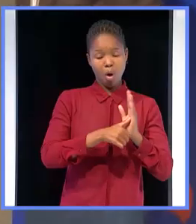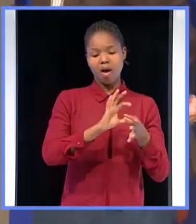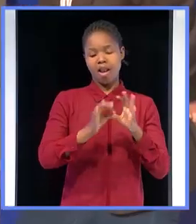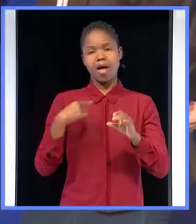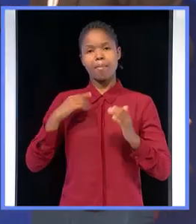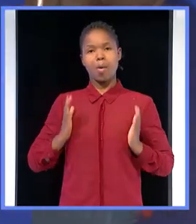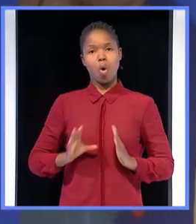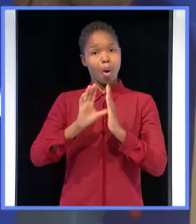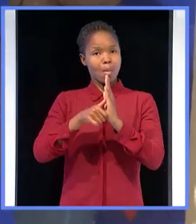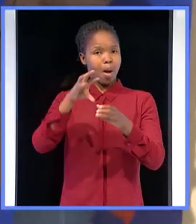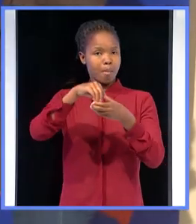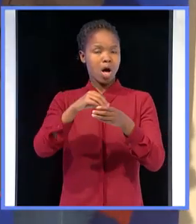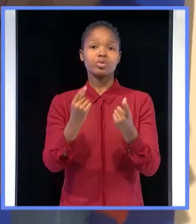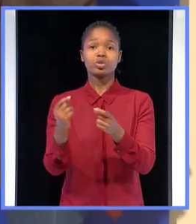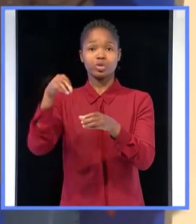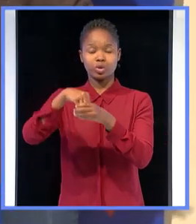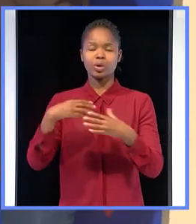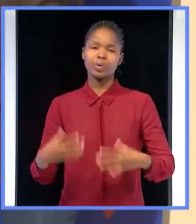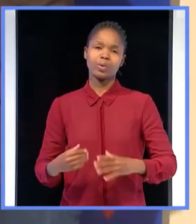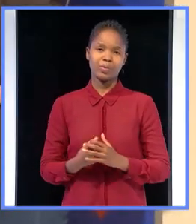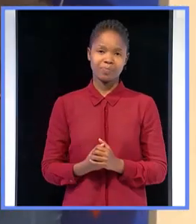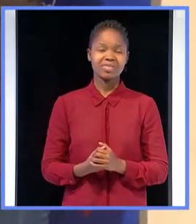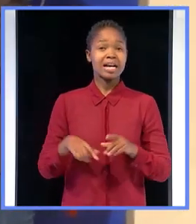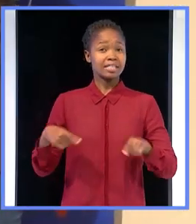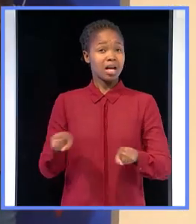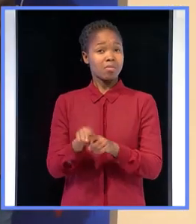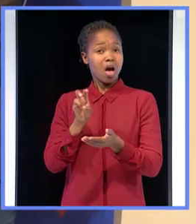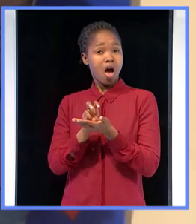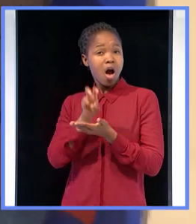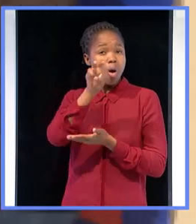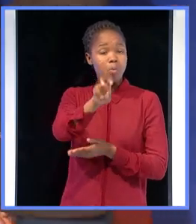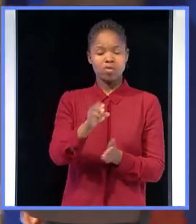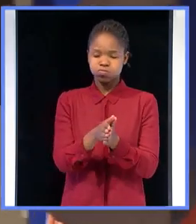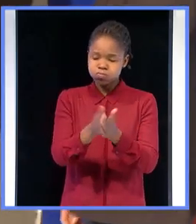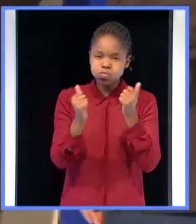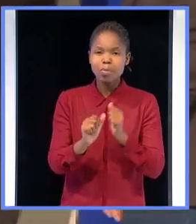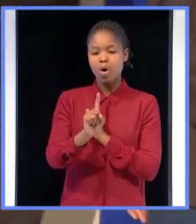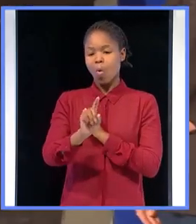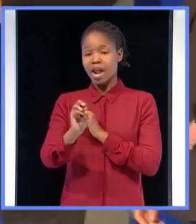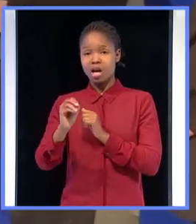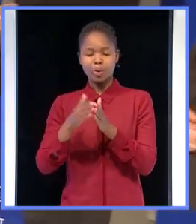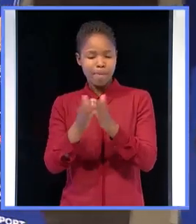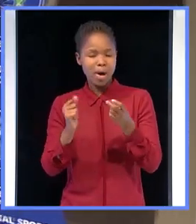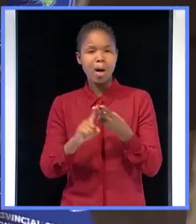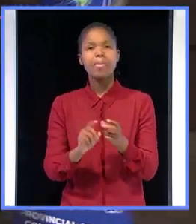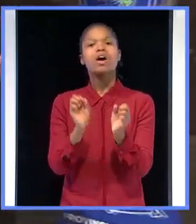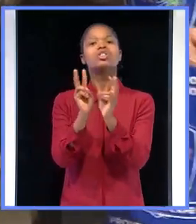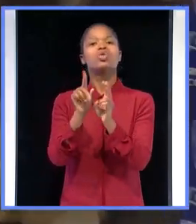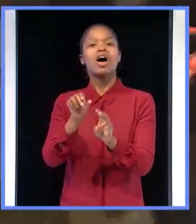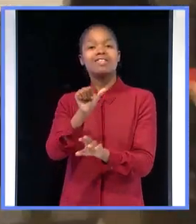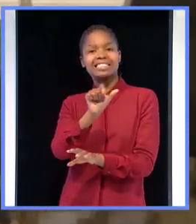Paralympics. Ek het die persoonlike beste gehad op in die 100 meter en ek is